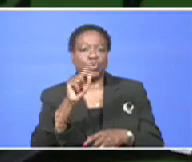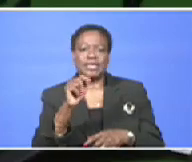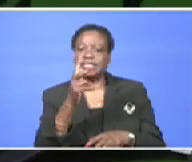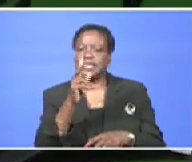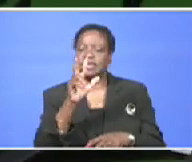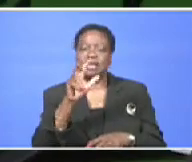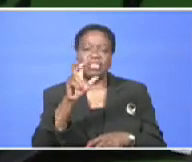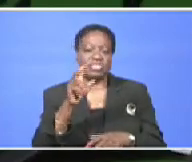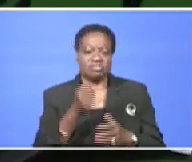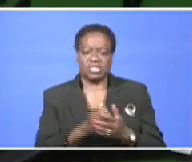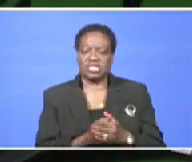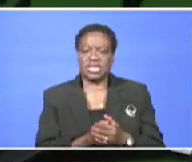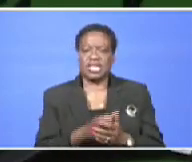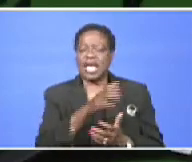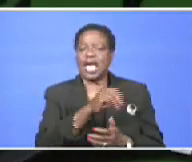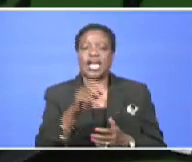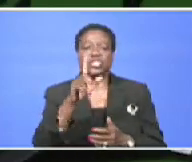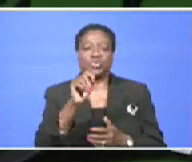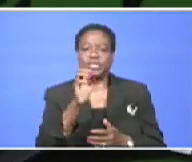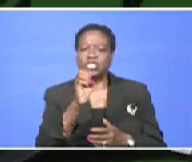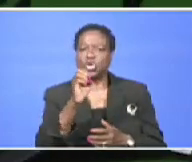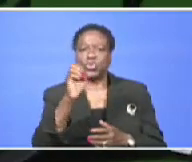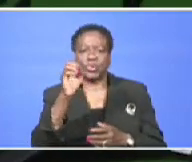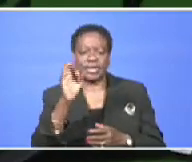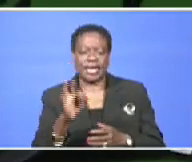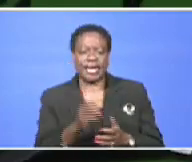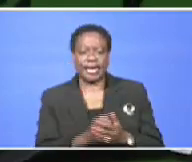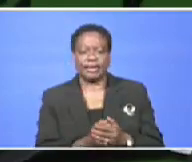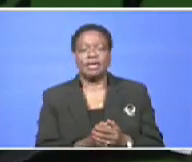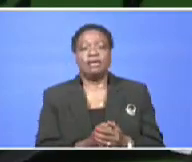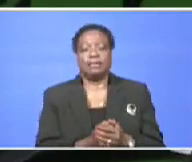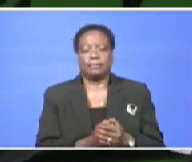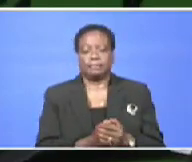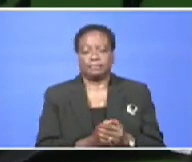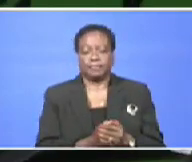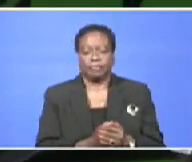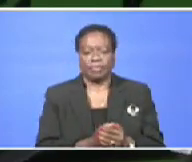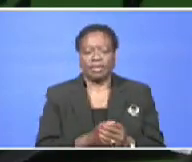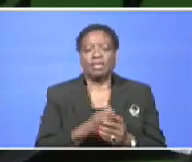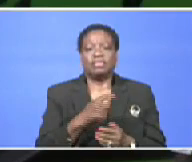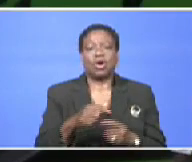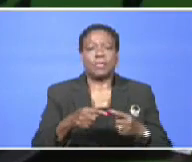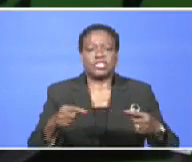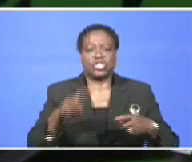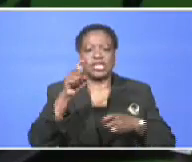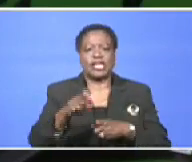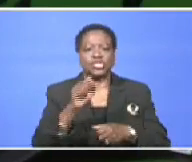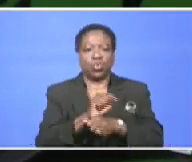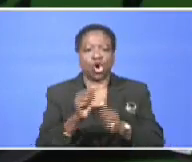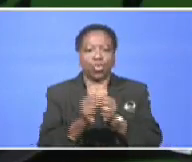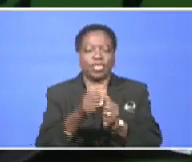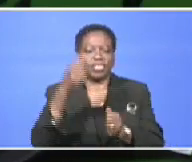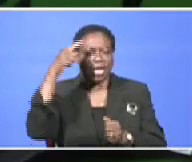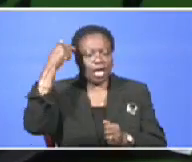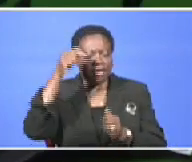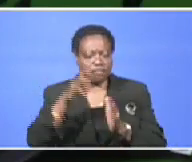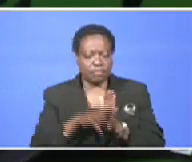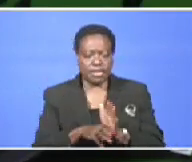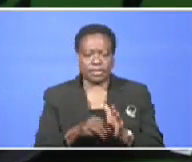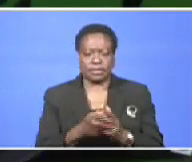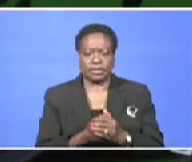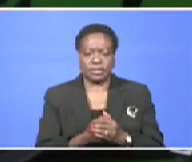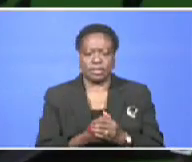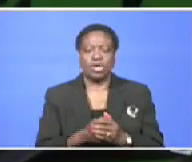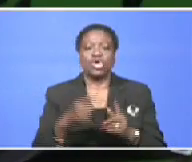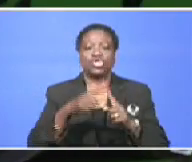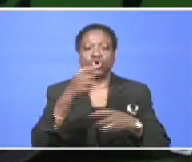they must, you know, the opposition in Haiti also, they need to work with the government to see how they can build, you know,